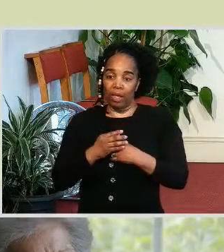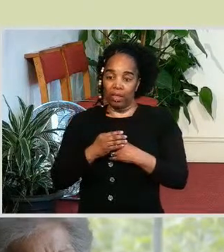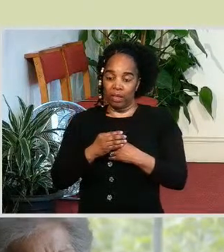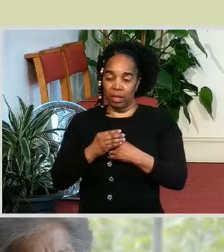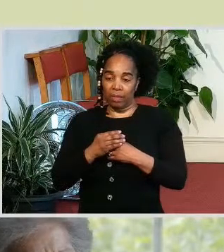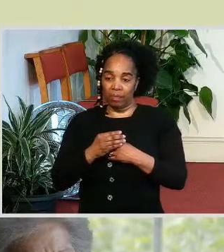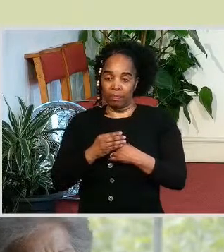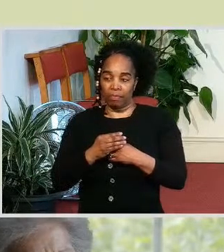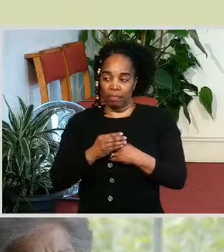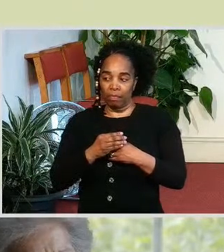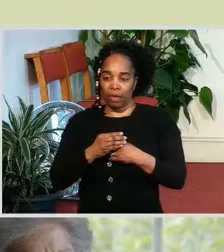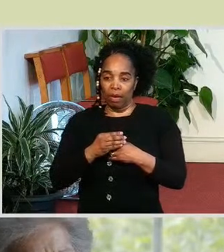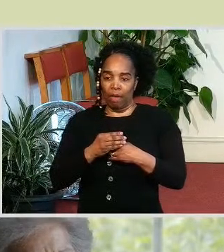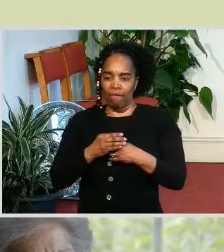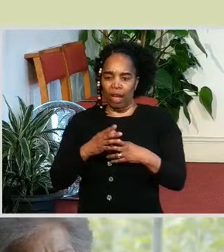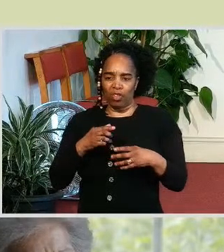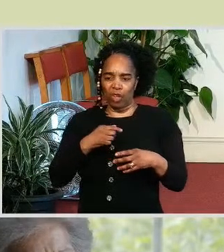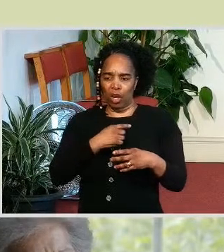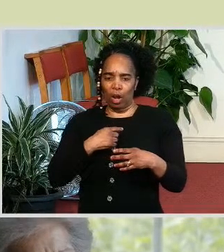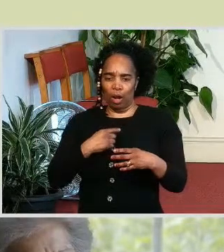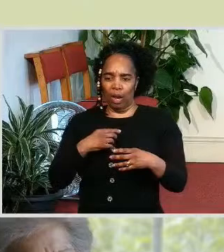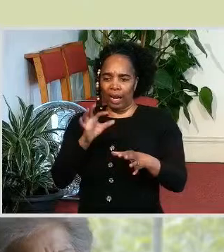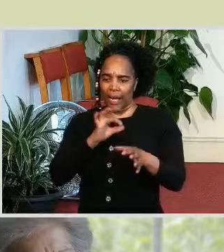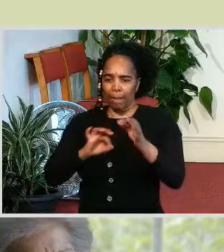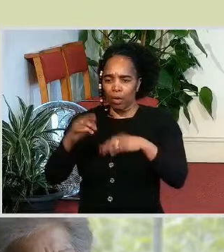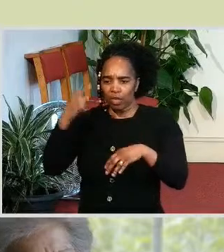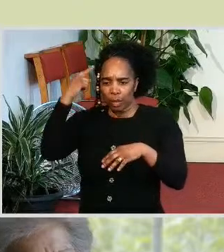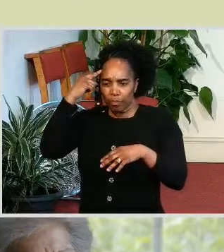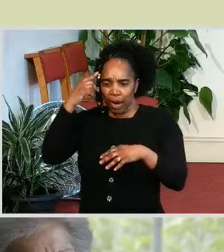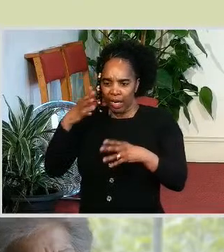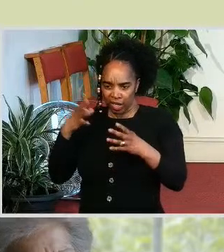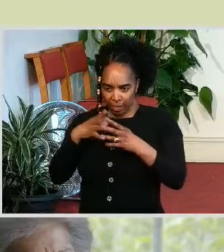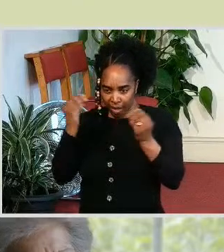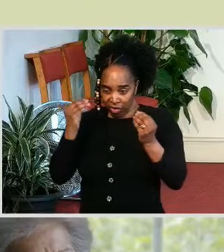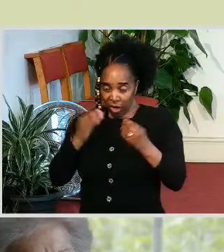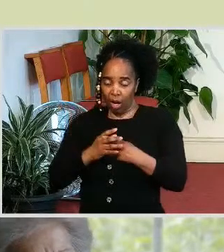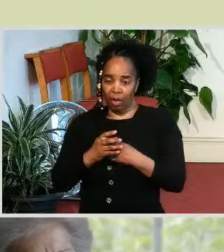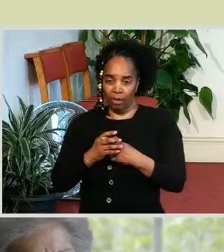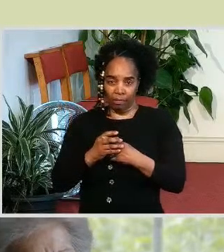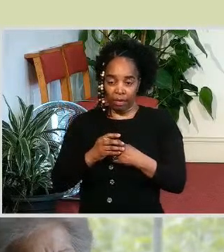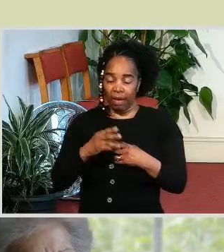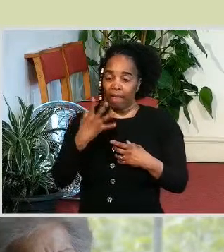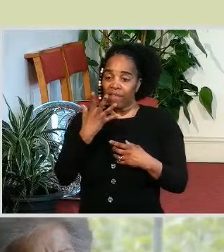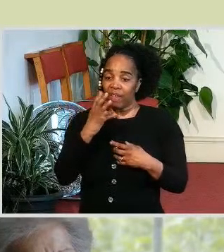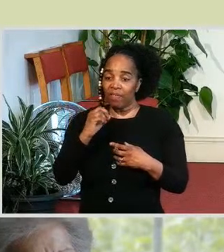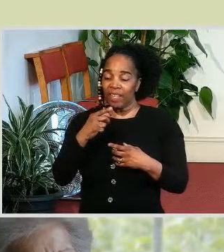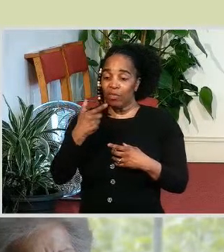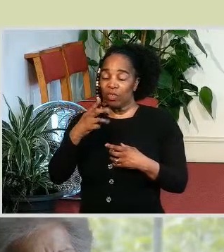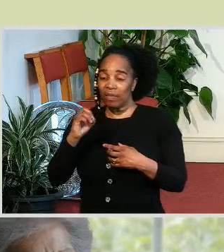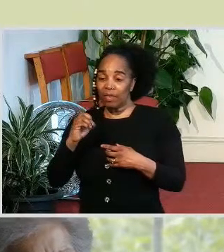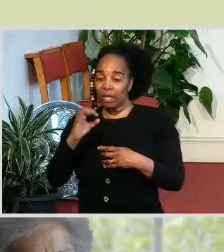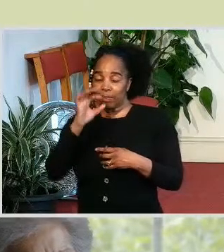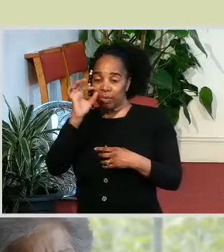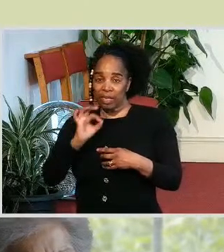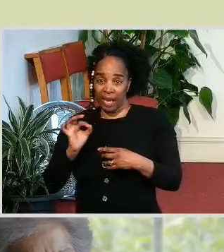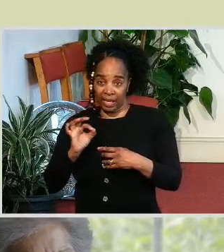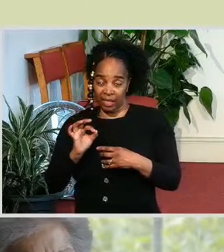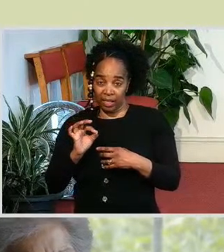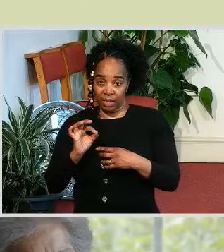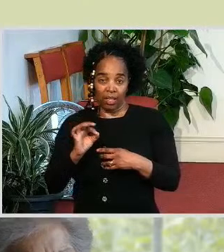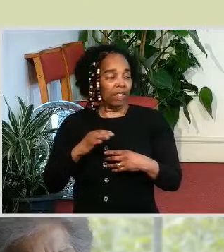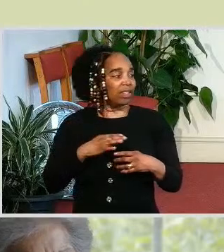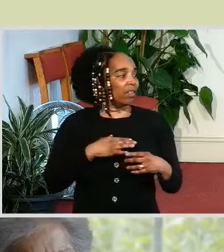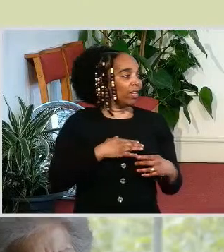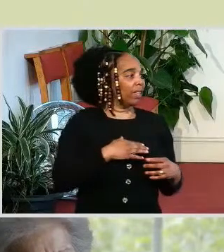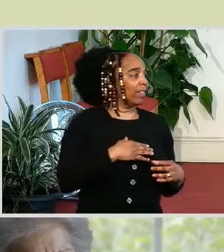dementia. Alzheimer's dementia is about, depending which country you're at, about 50 to 75%, and then vascular dementia about